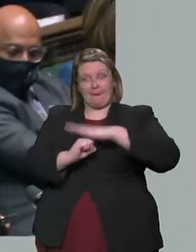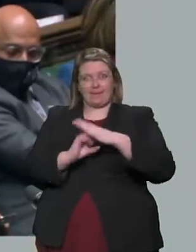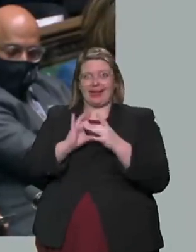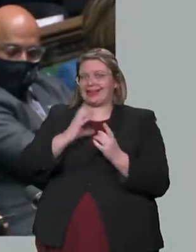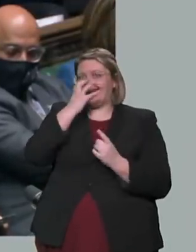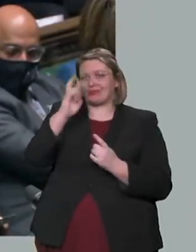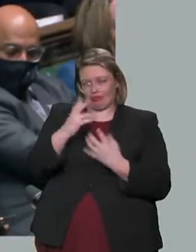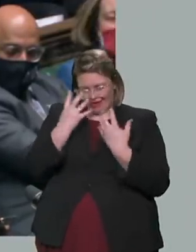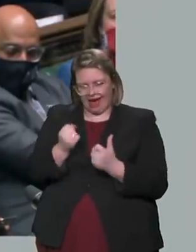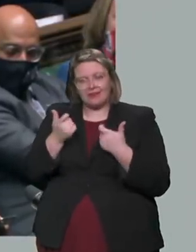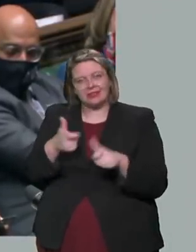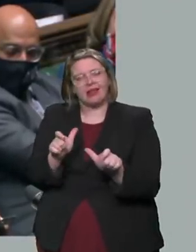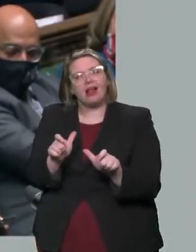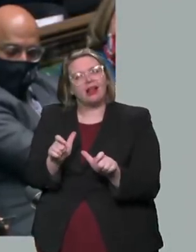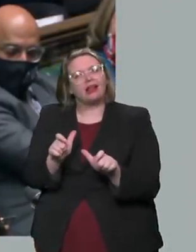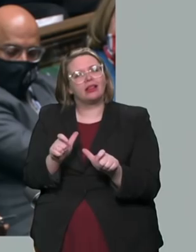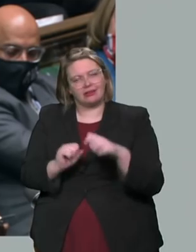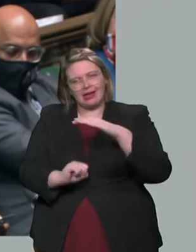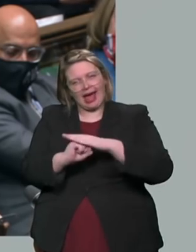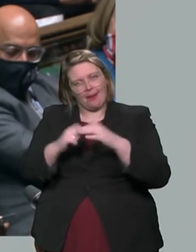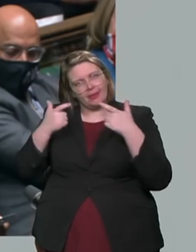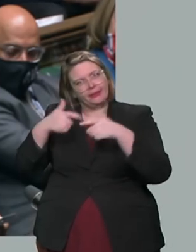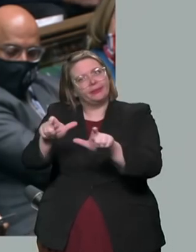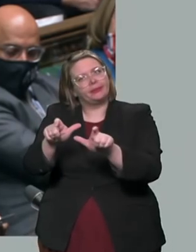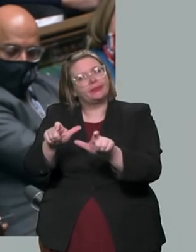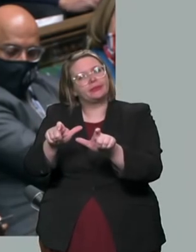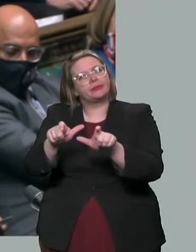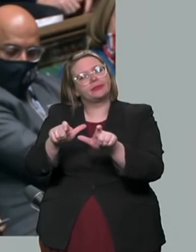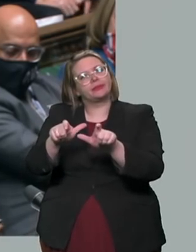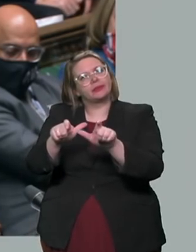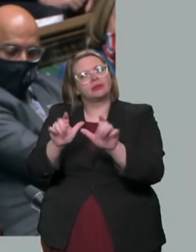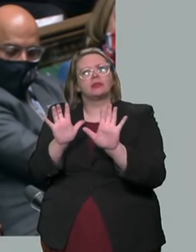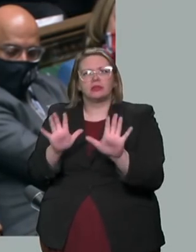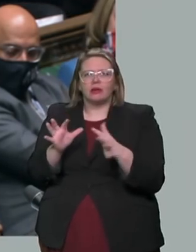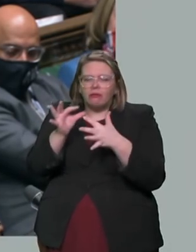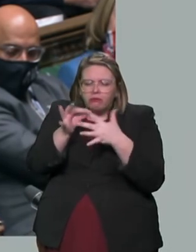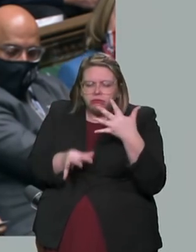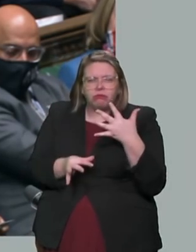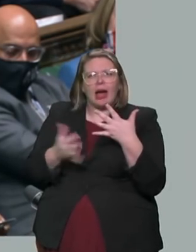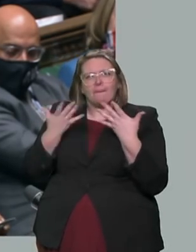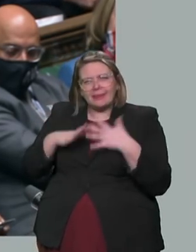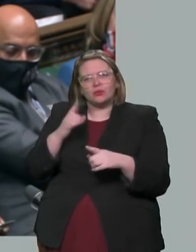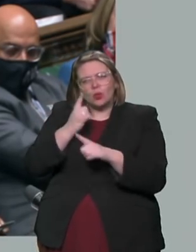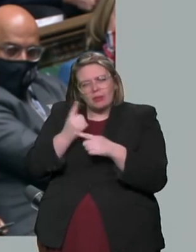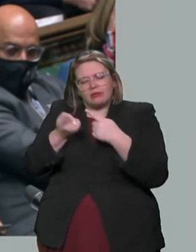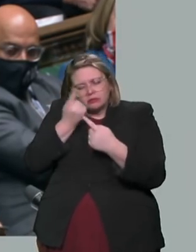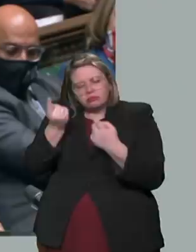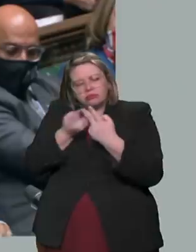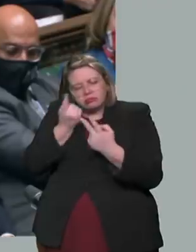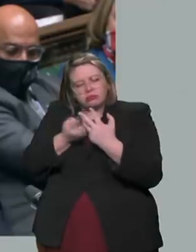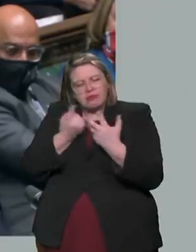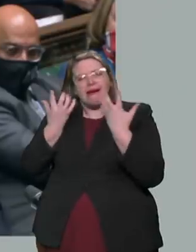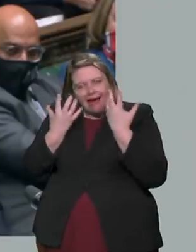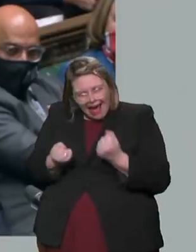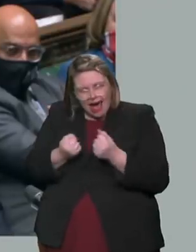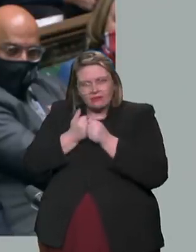Mr. Speaker, and what we will do, and all the mitigations that I've talked about are there,